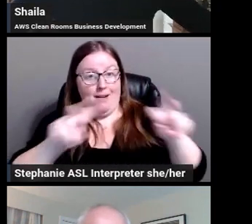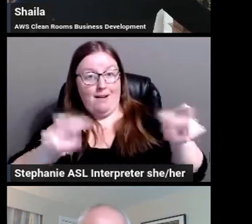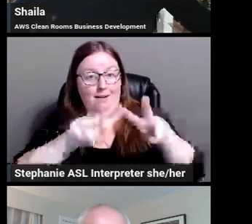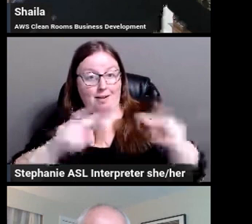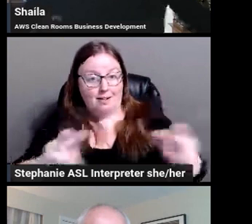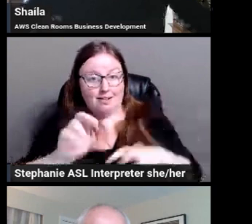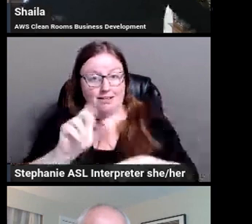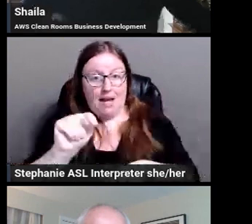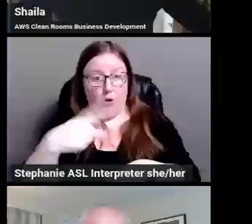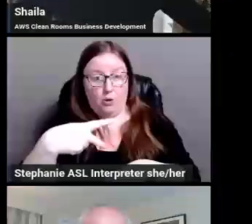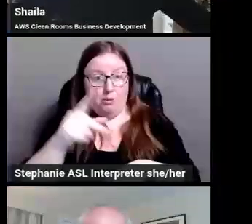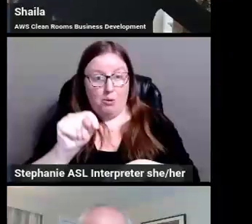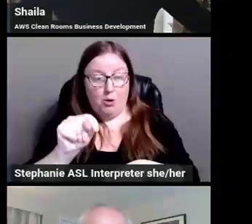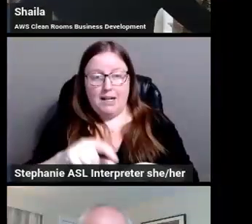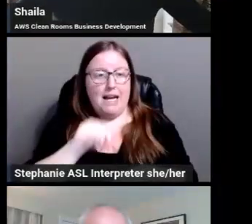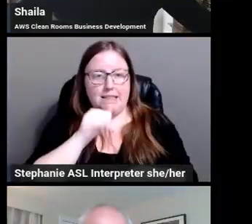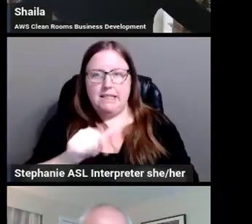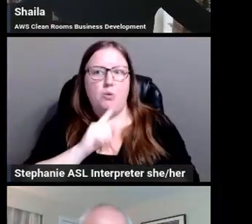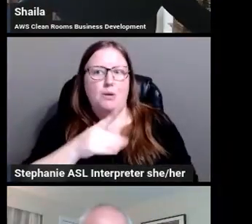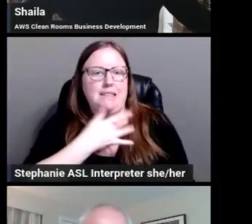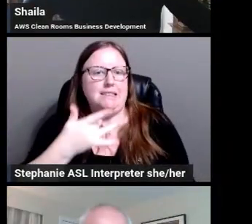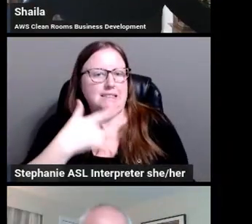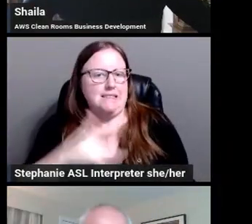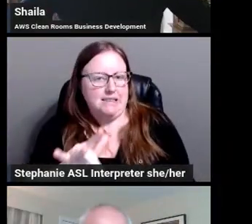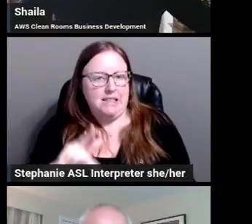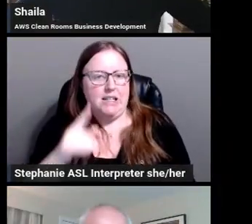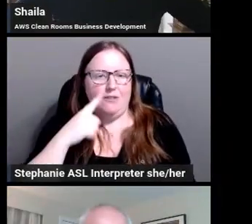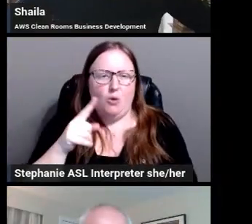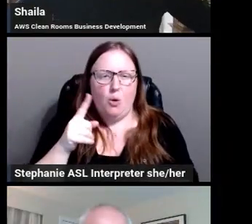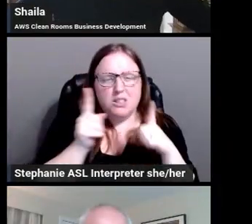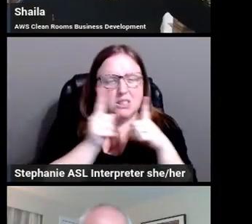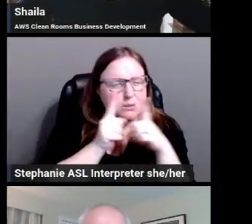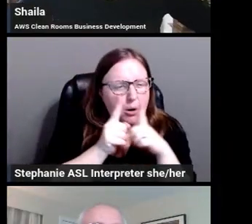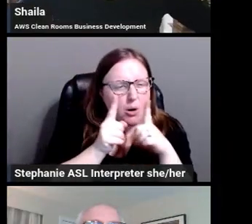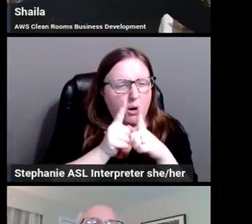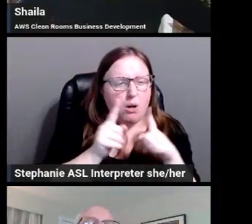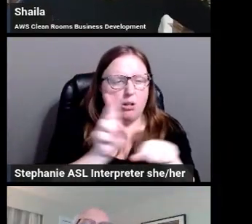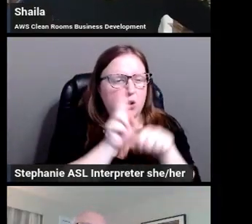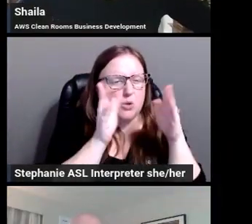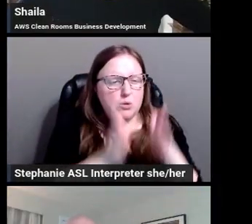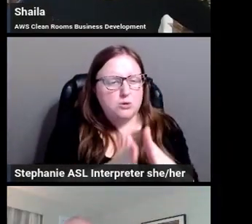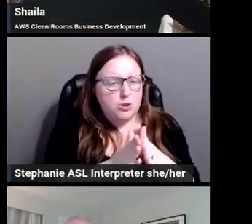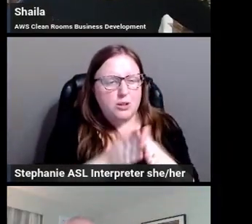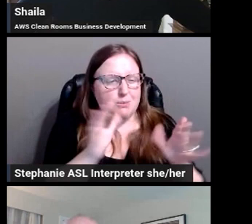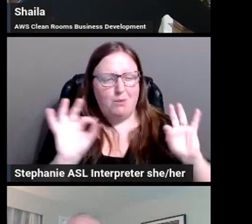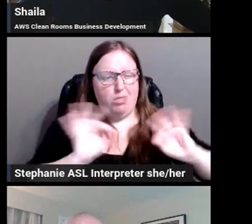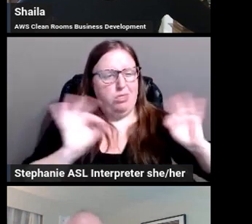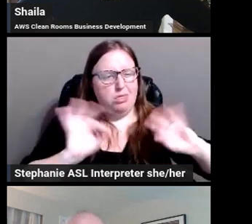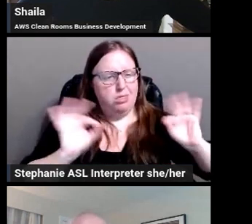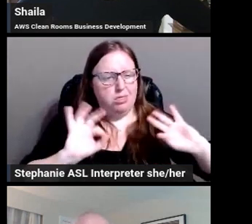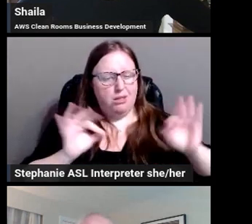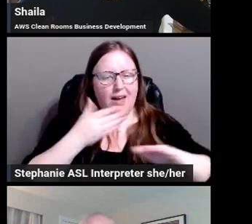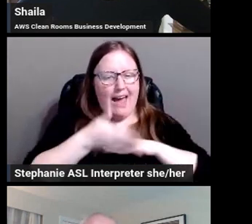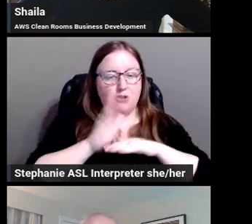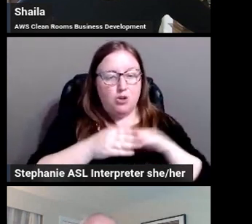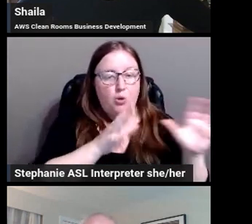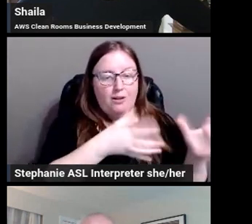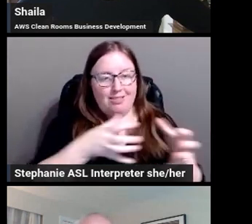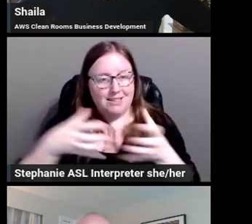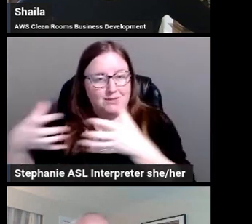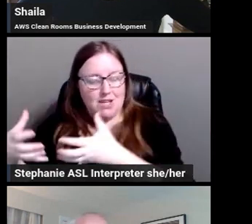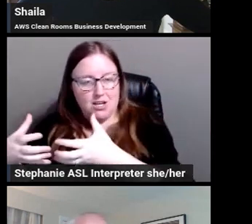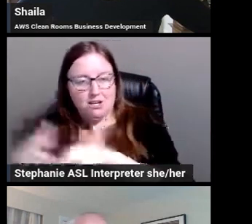output is not highly sensitive to very small sets of users that come through after your classification or